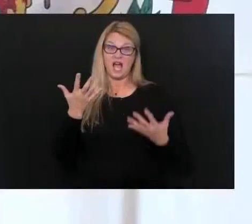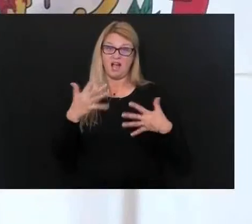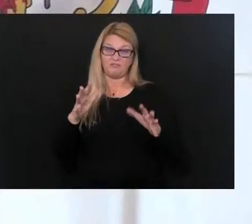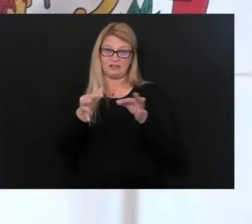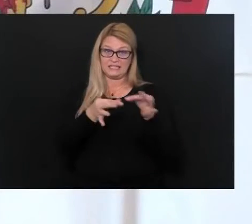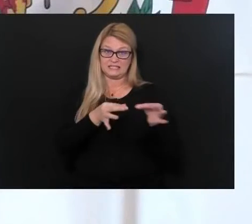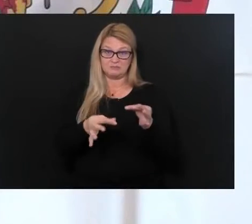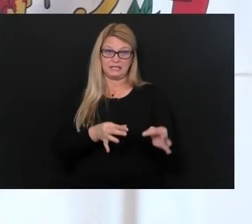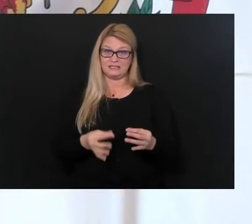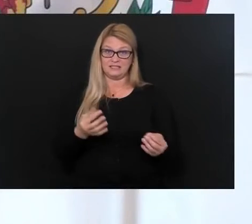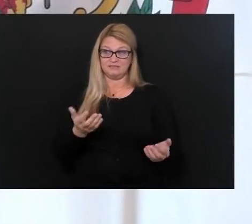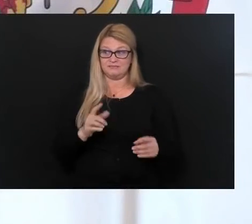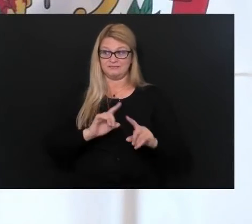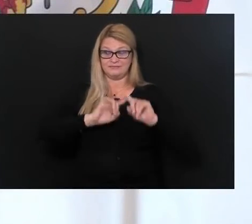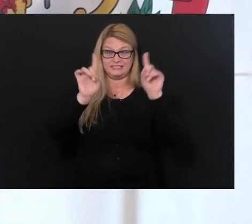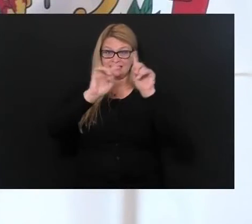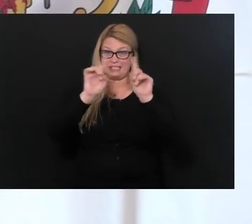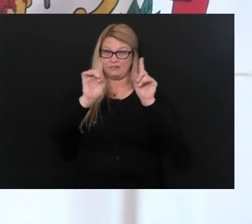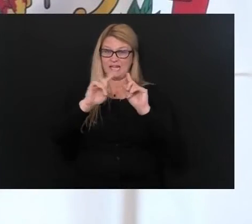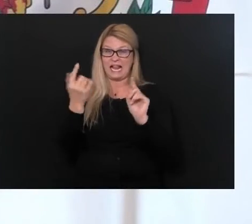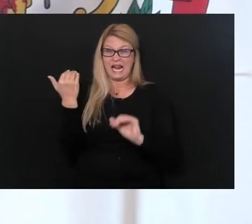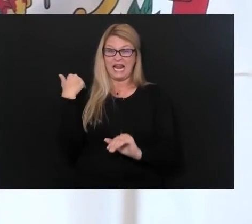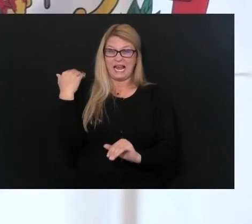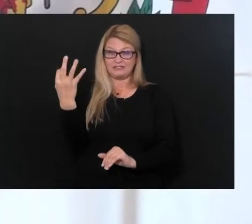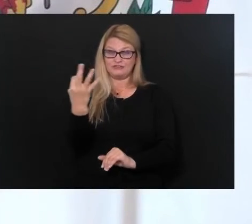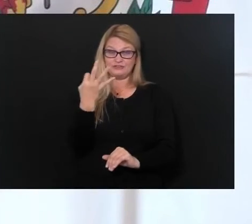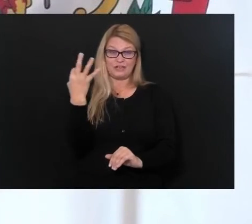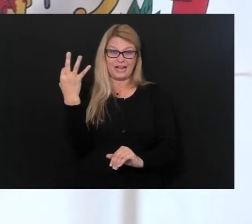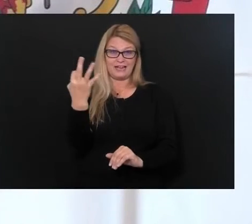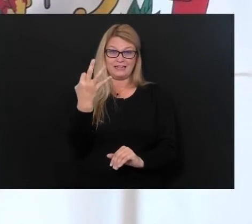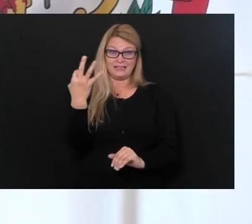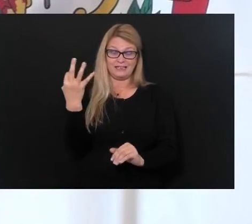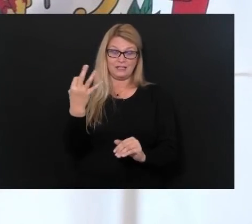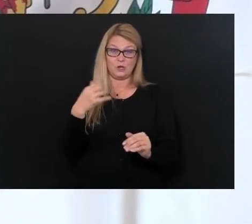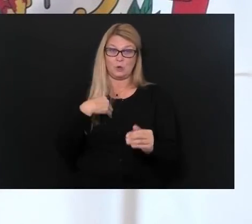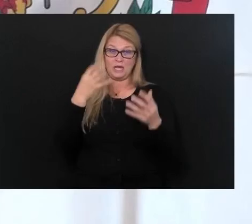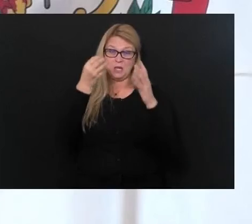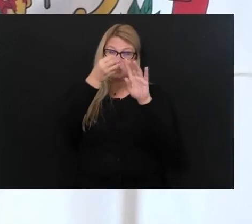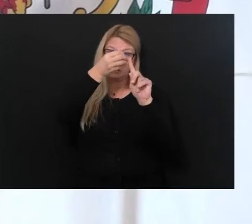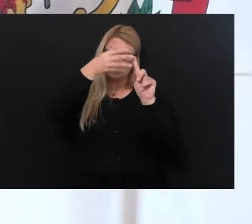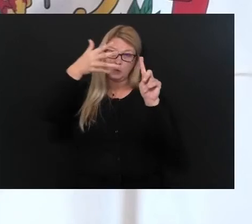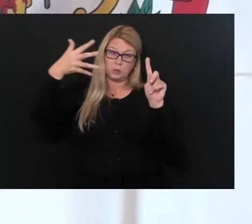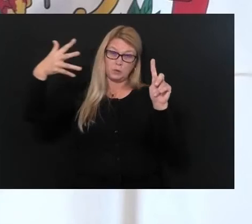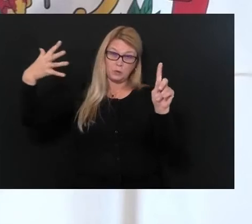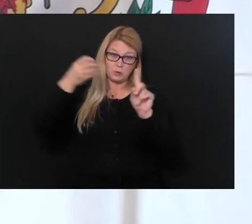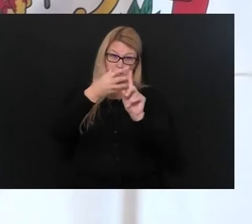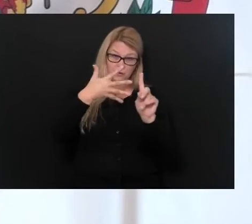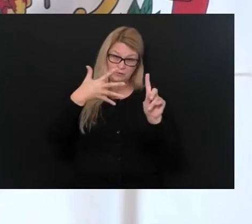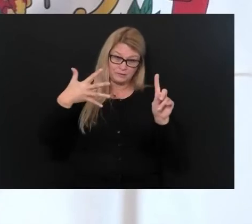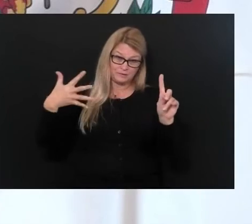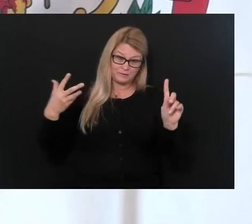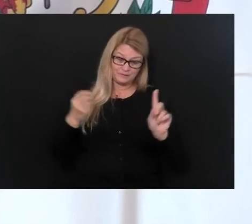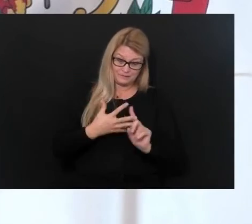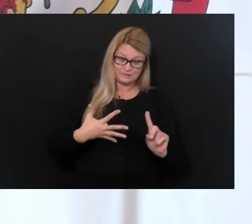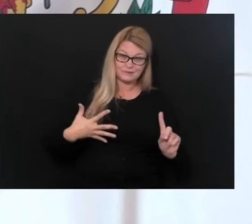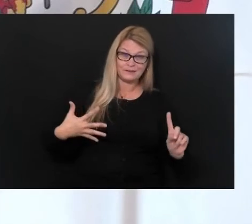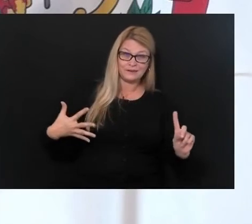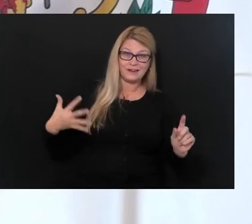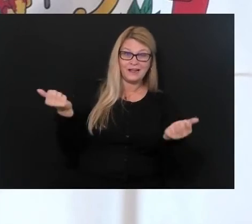times. We went through an extensive evaluation on this from the standpoint of last Friday. We